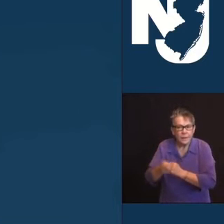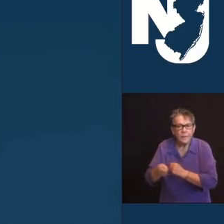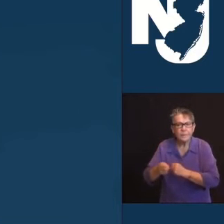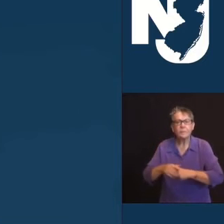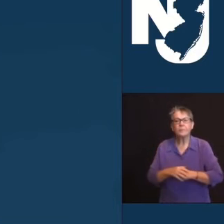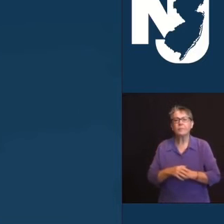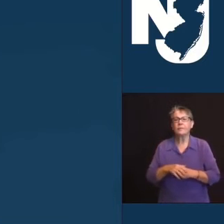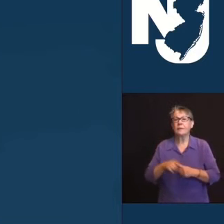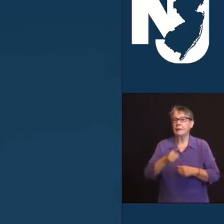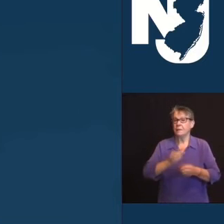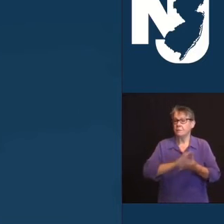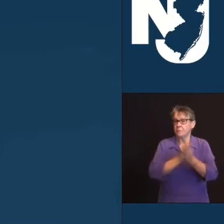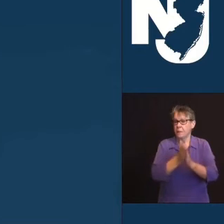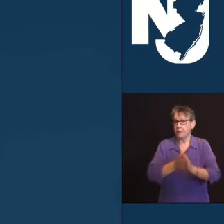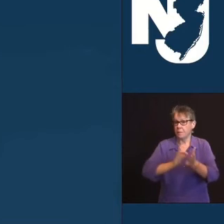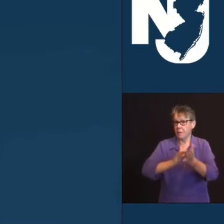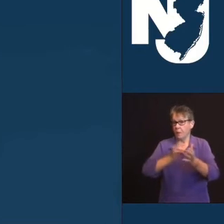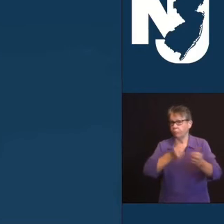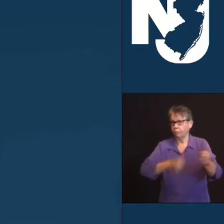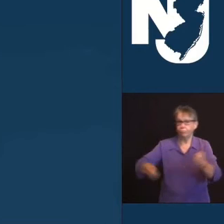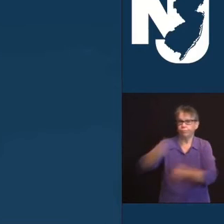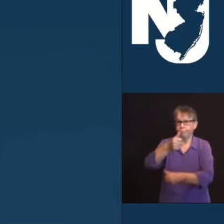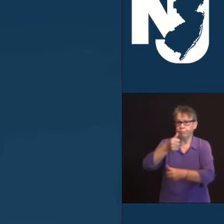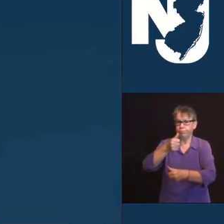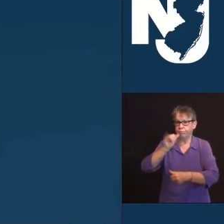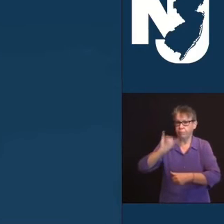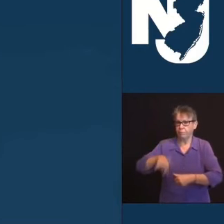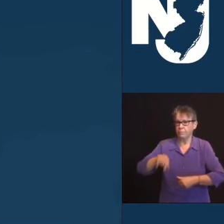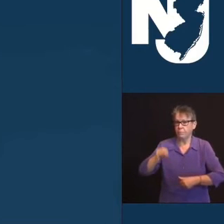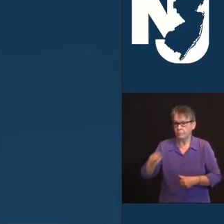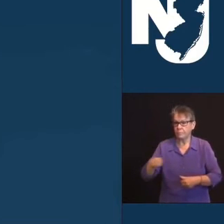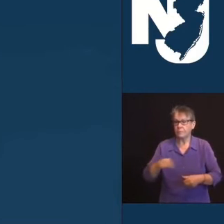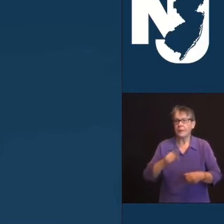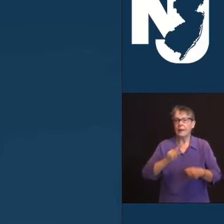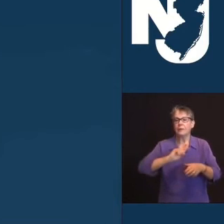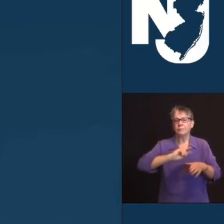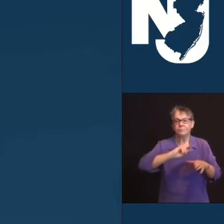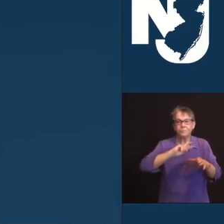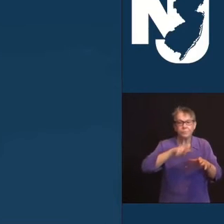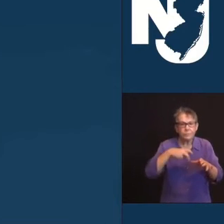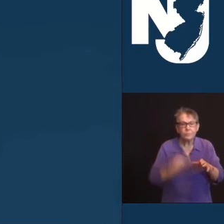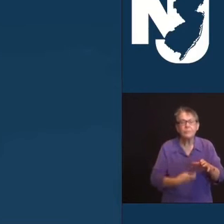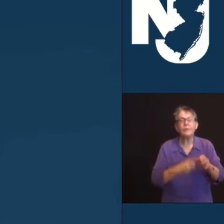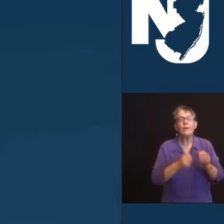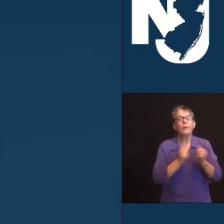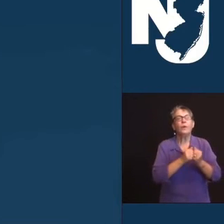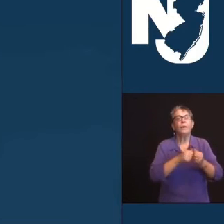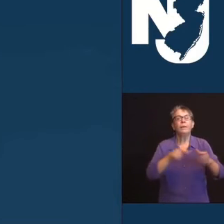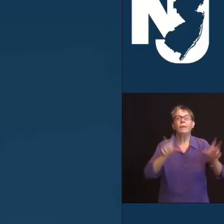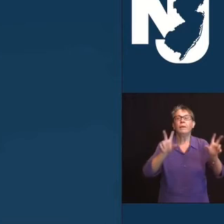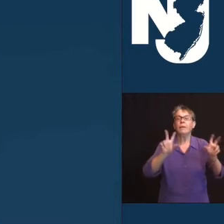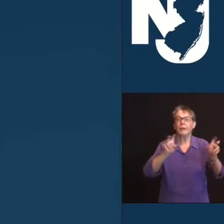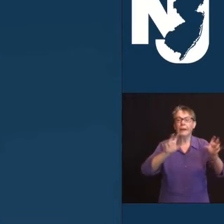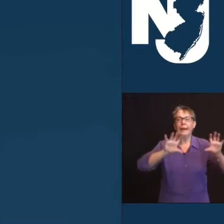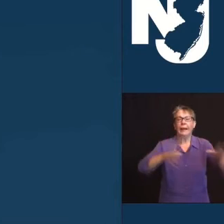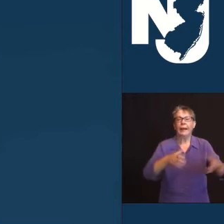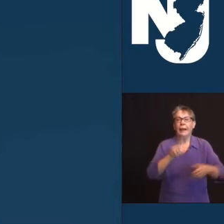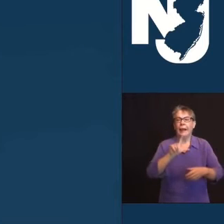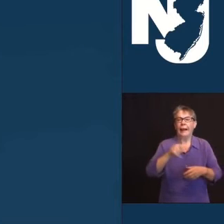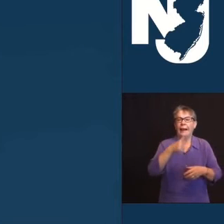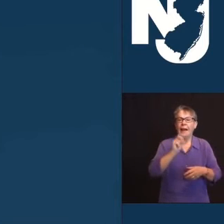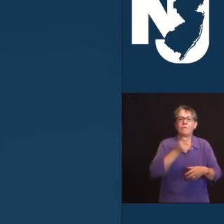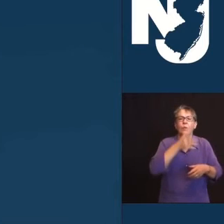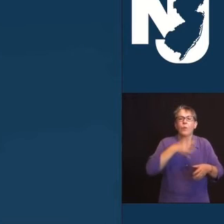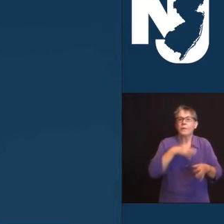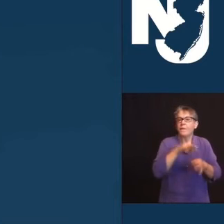of Women Voters. Sadly, over the past several years, dementia began to rob Toby of her gifts, but not her zeal